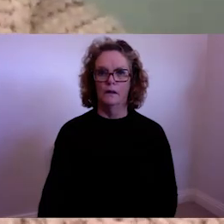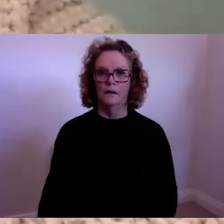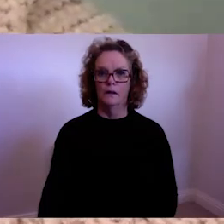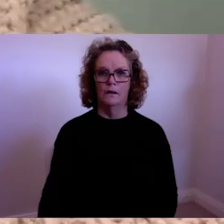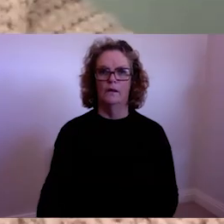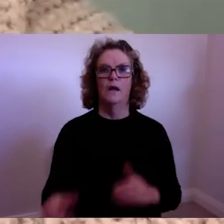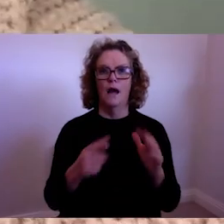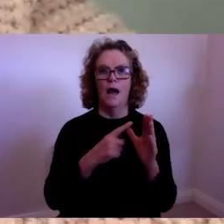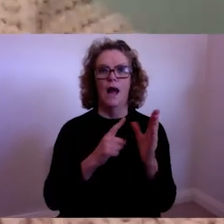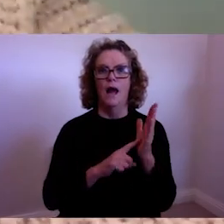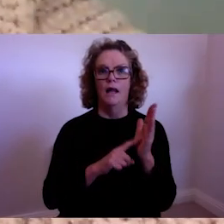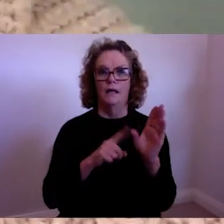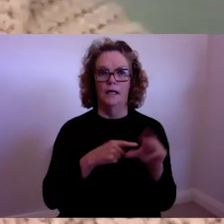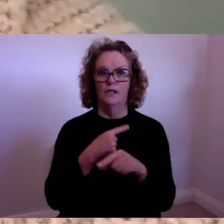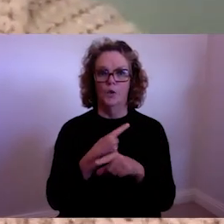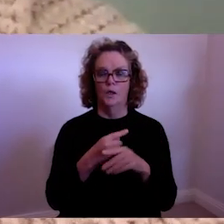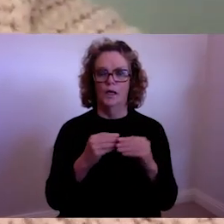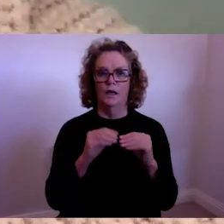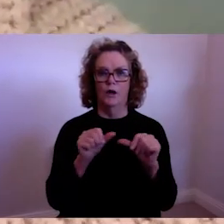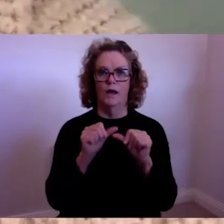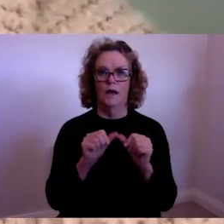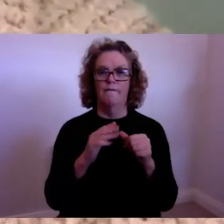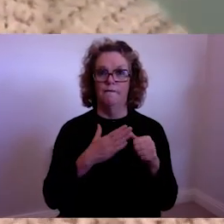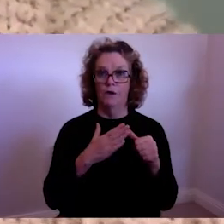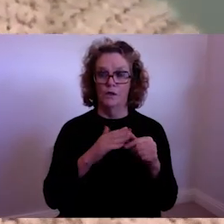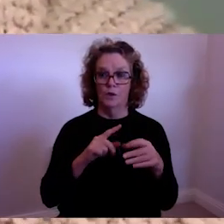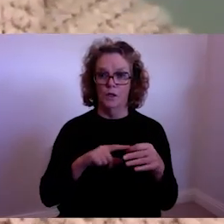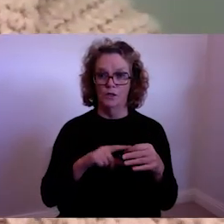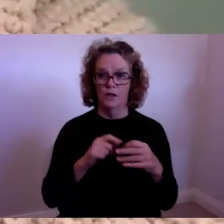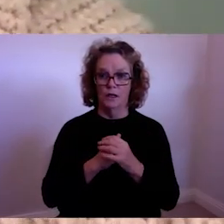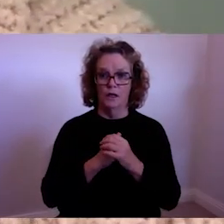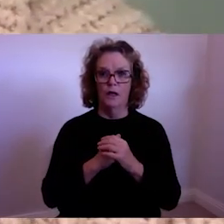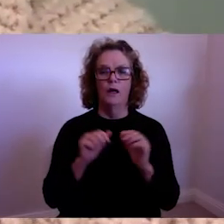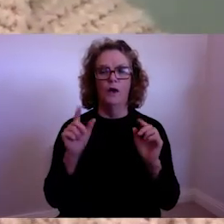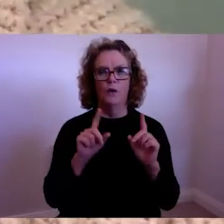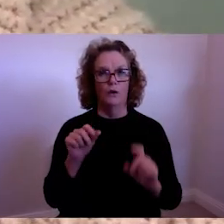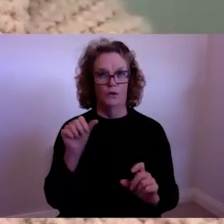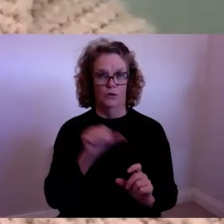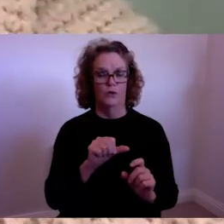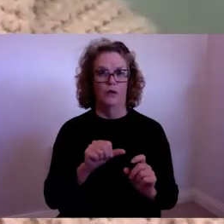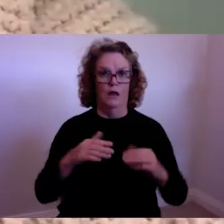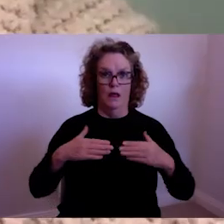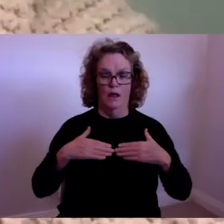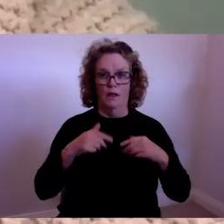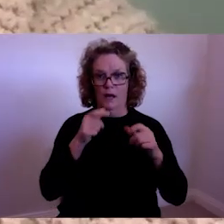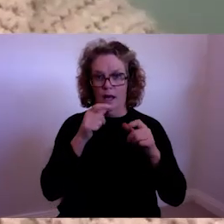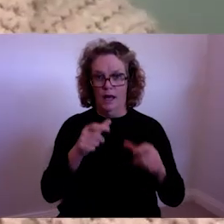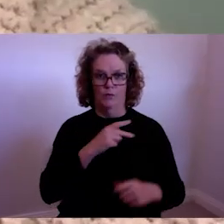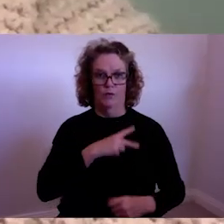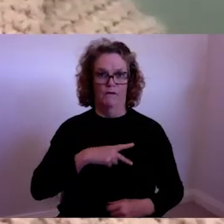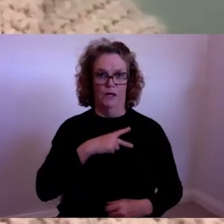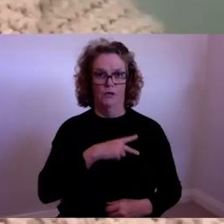Okay, so the first question is, what should healthcare professionals be doing based